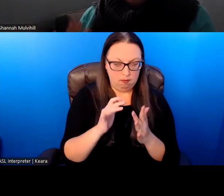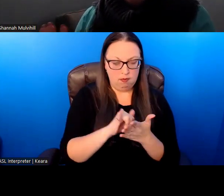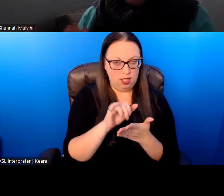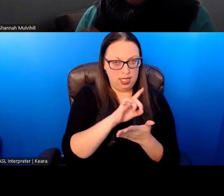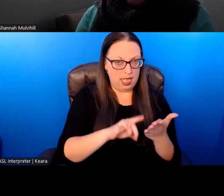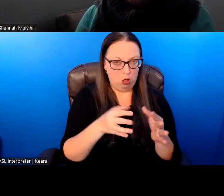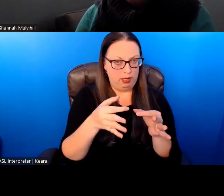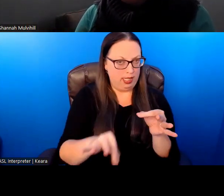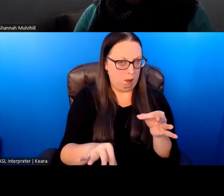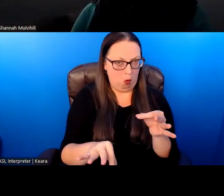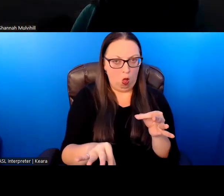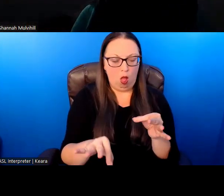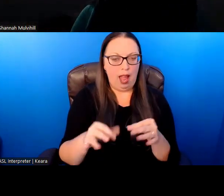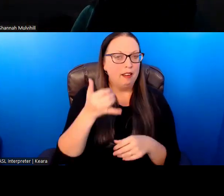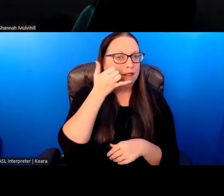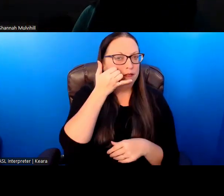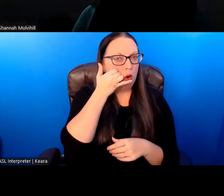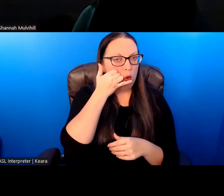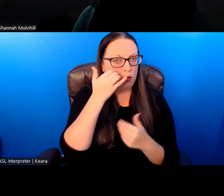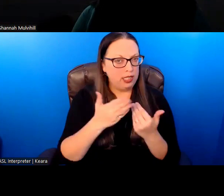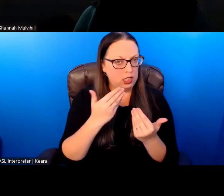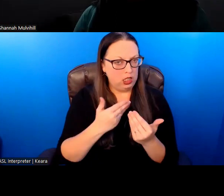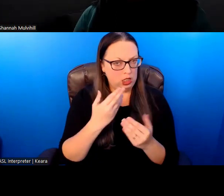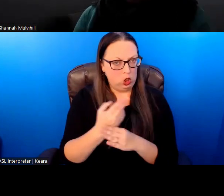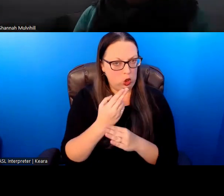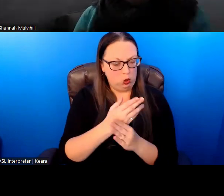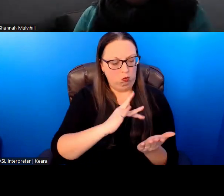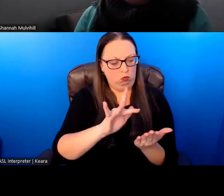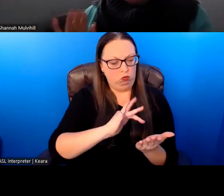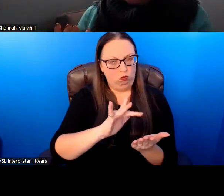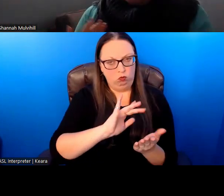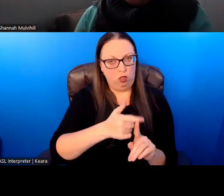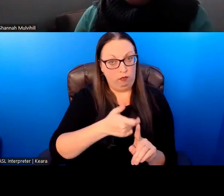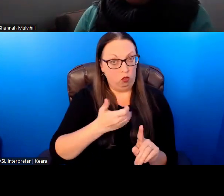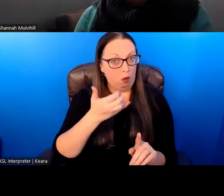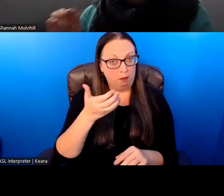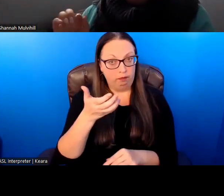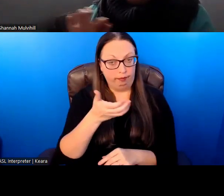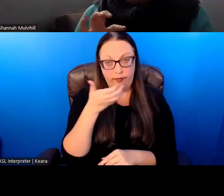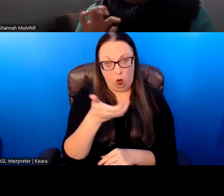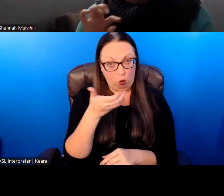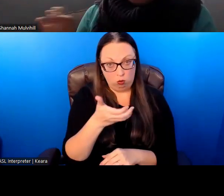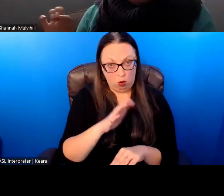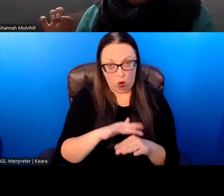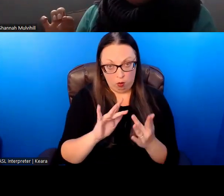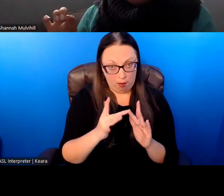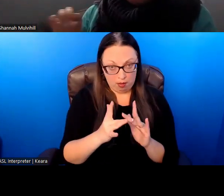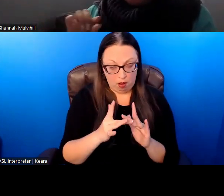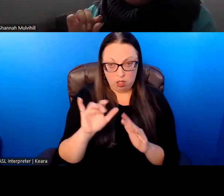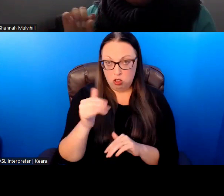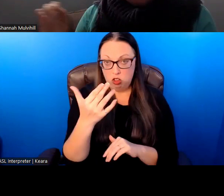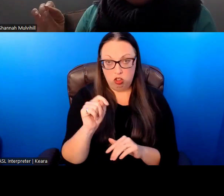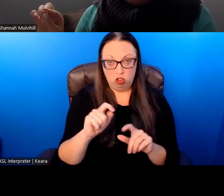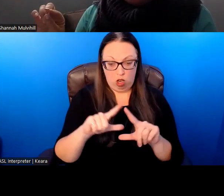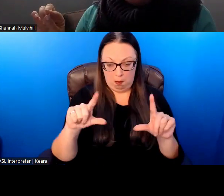very simple and mobile friendly. And in fact, right from a mobile device on our website, the chat button just